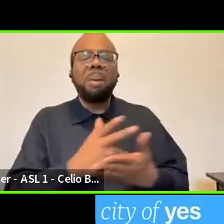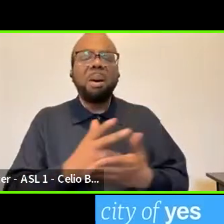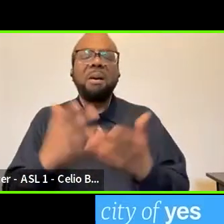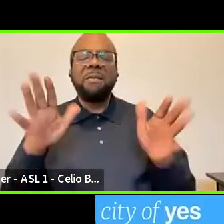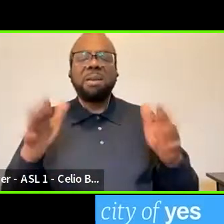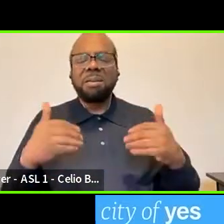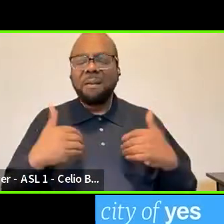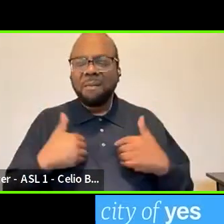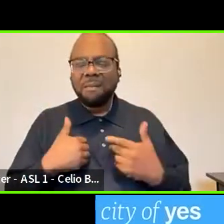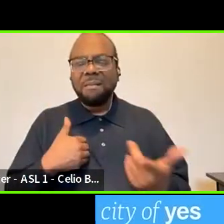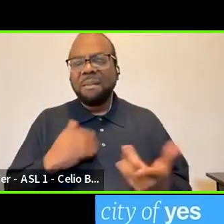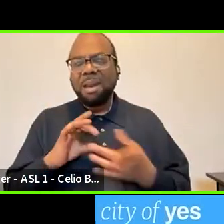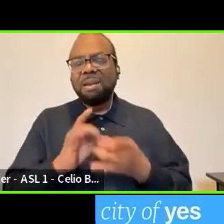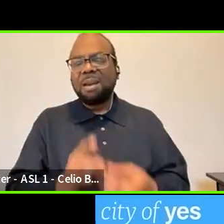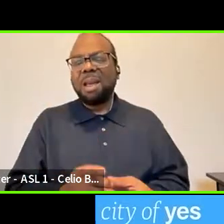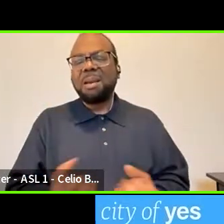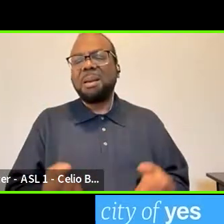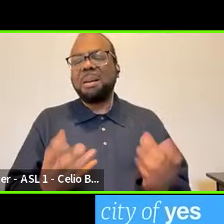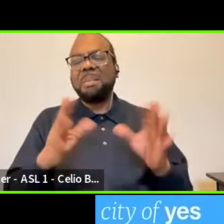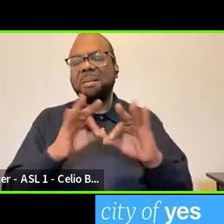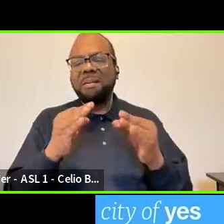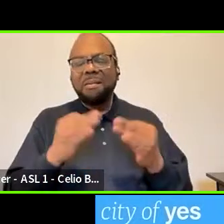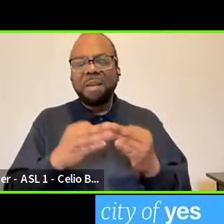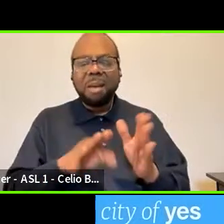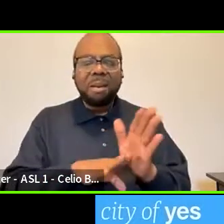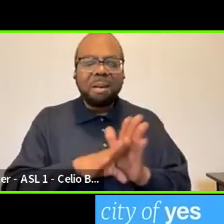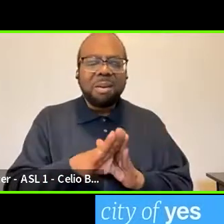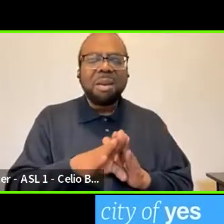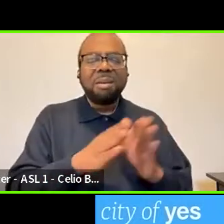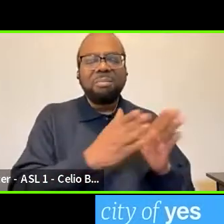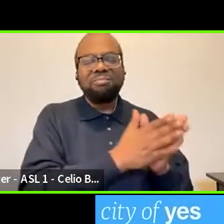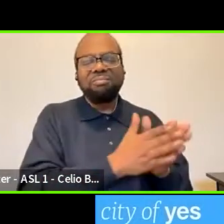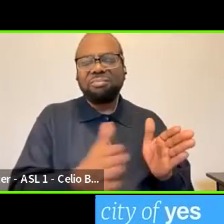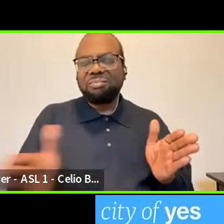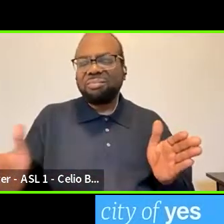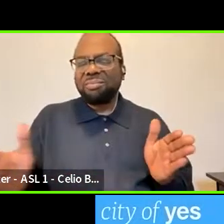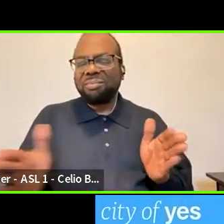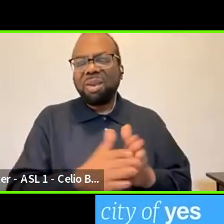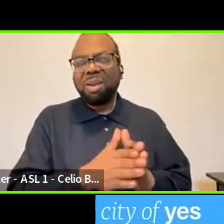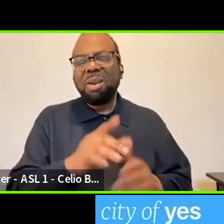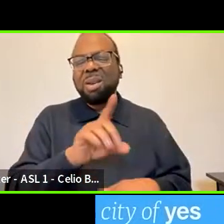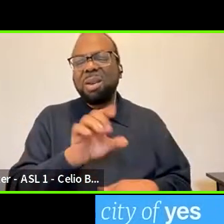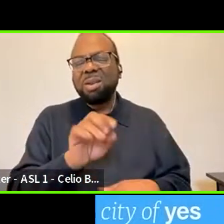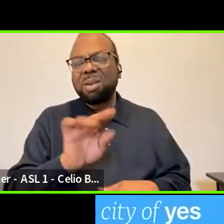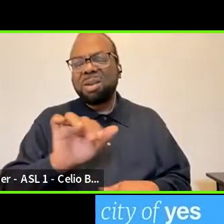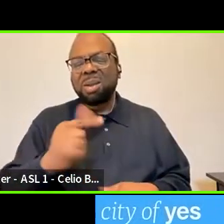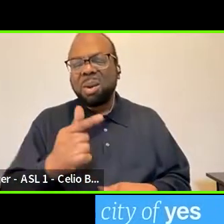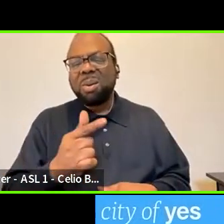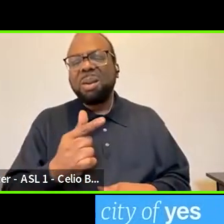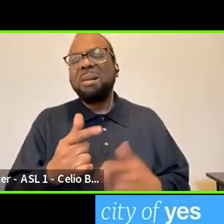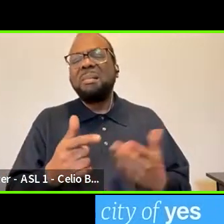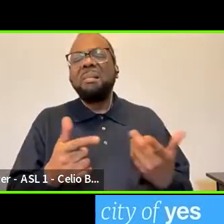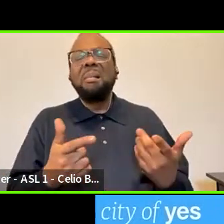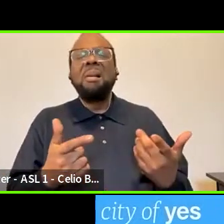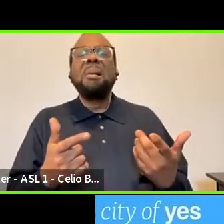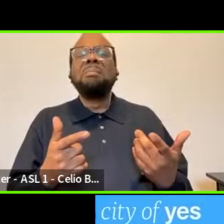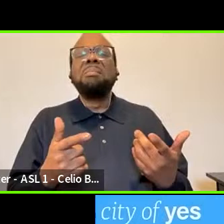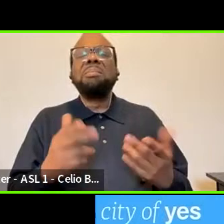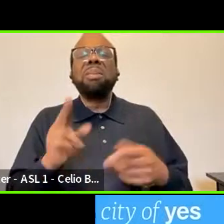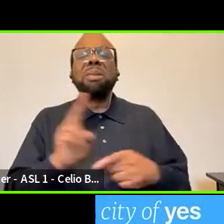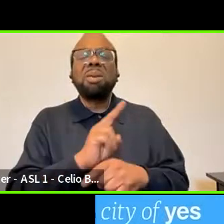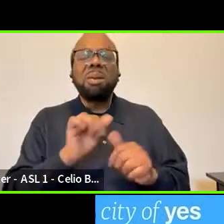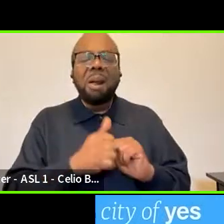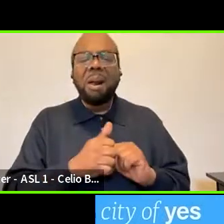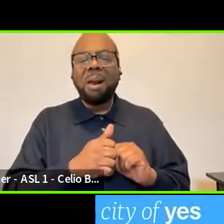exists, say, as part of multifamily developments in the full range of zoning districts, um, to be used, you know, by members of the